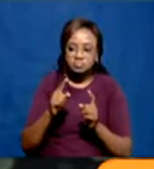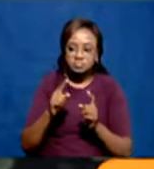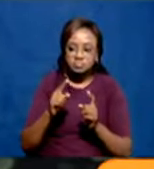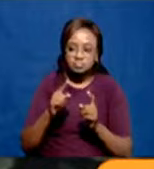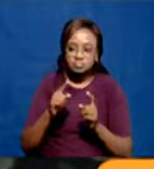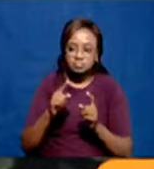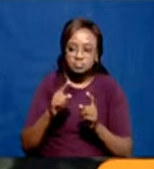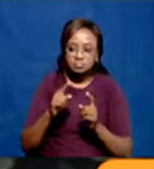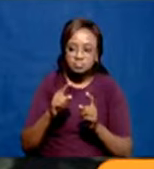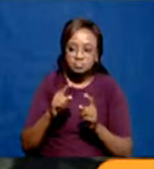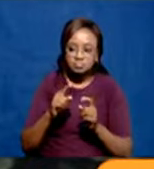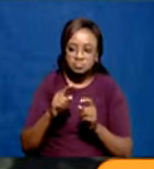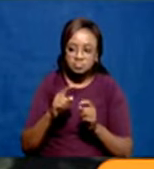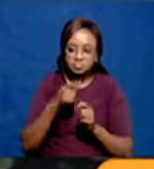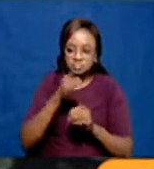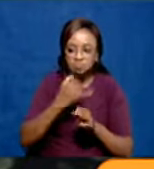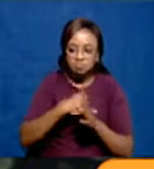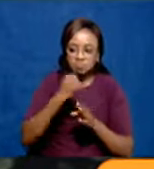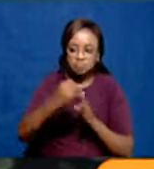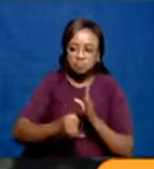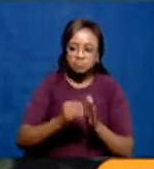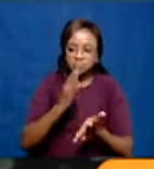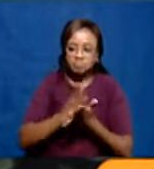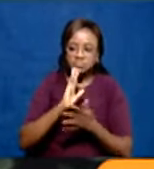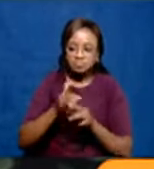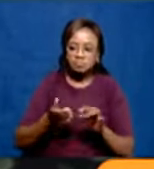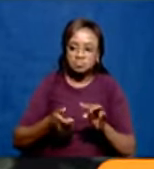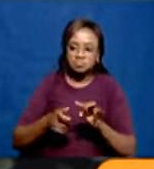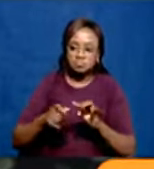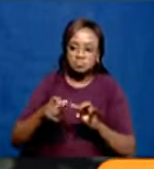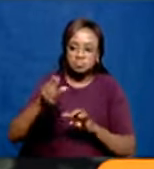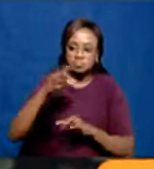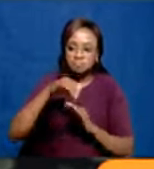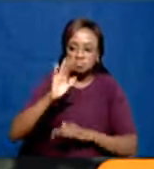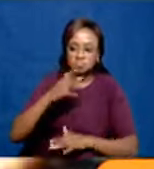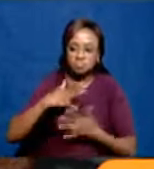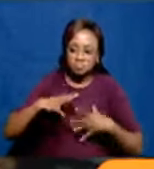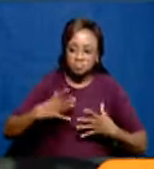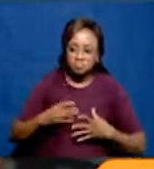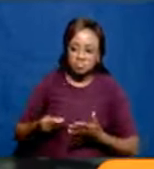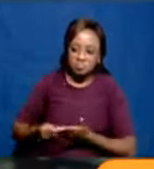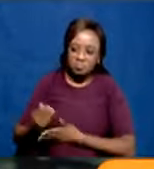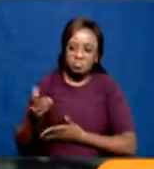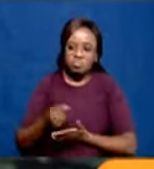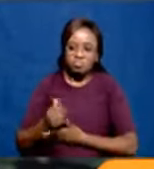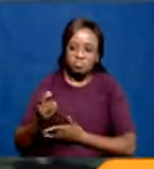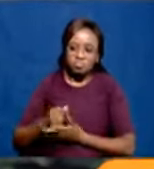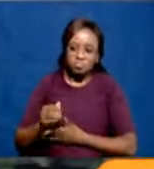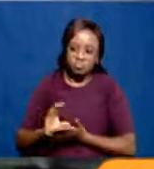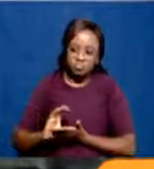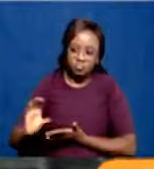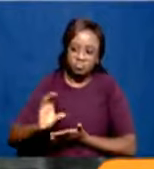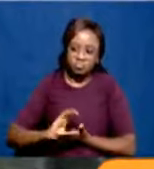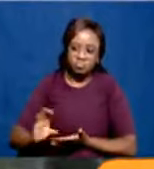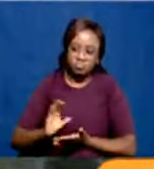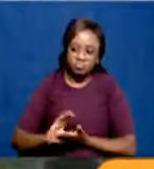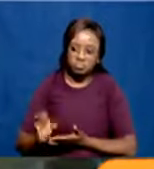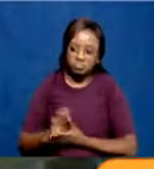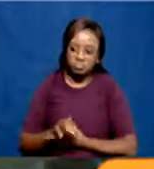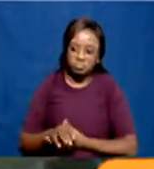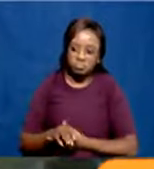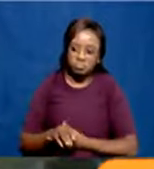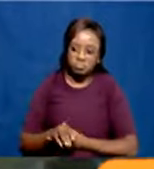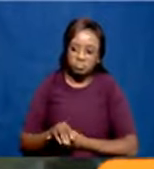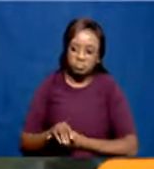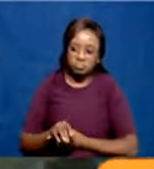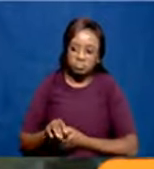the covers that it's going to give will actually increase out-of-pocket expenditure. And I see that, and he tried to rebut it, because most